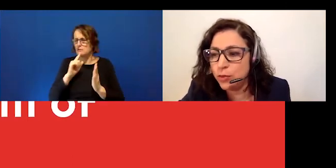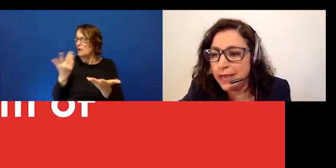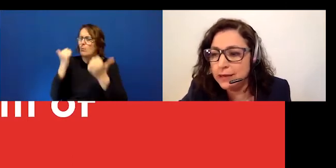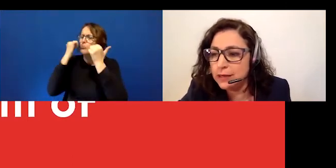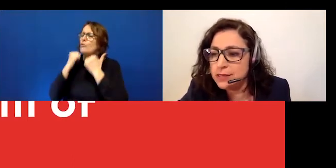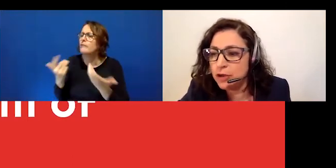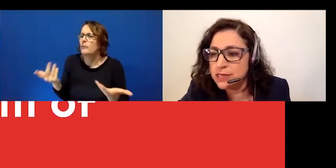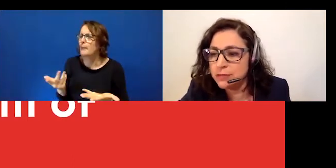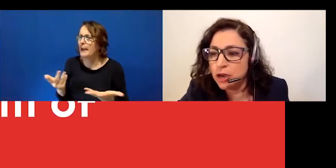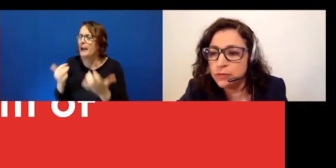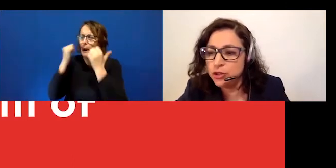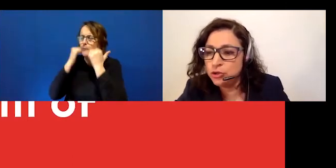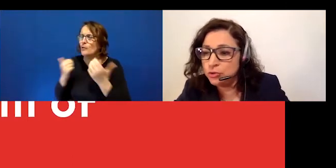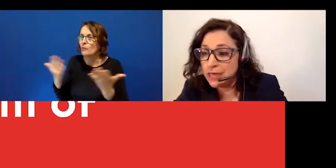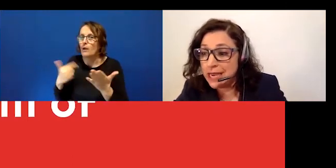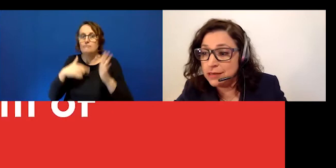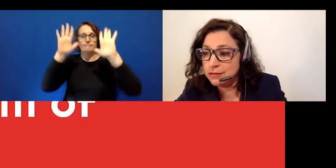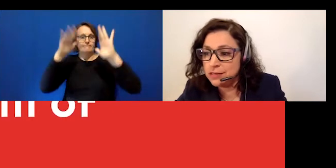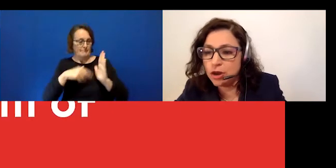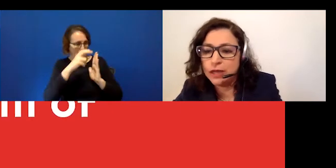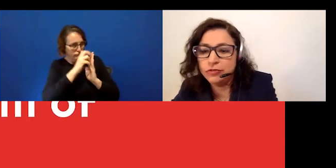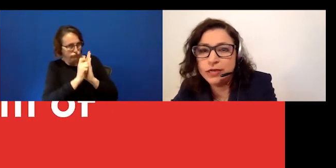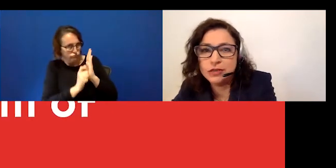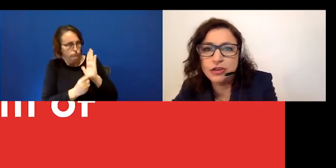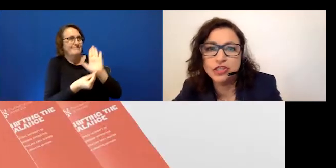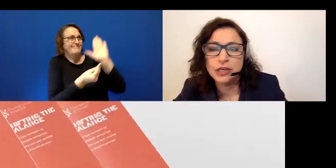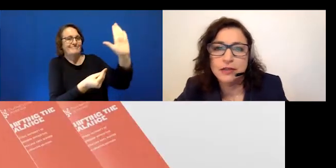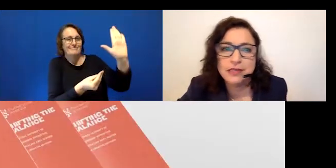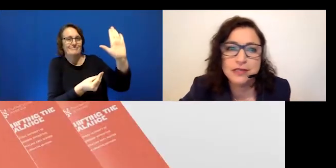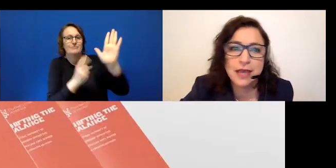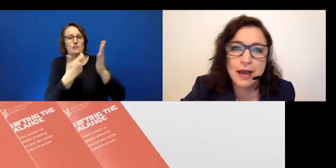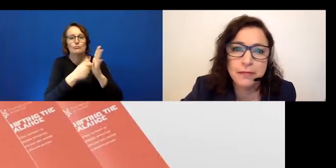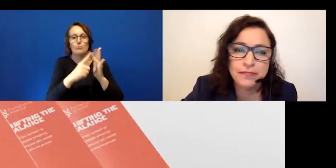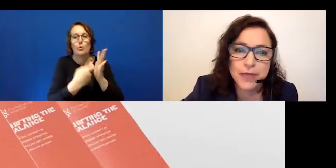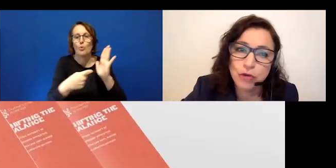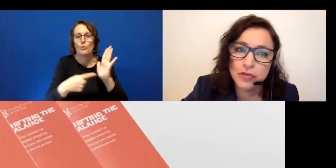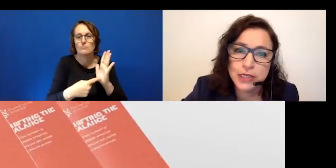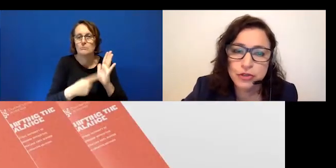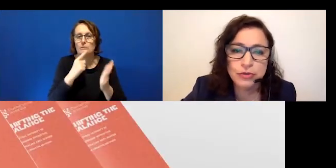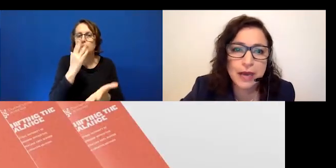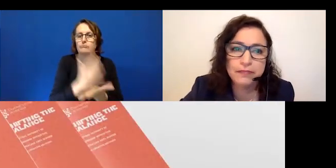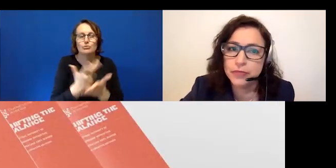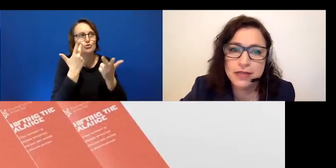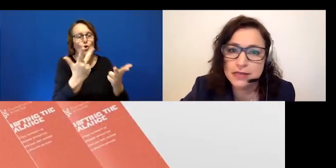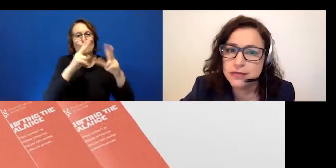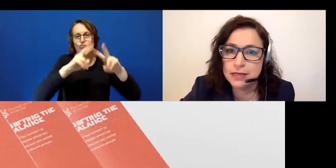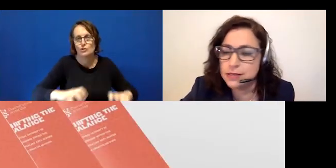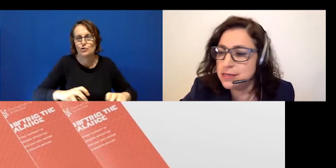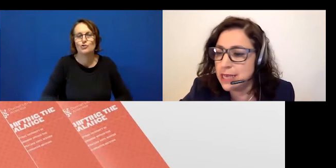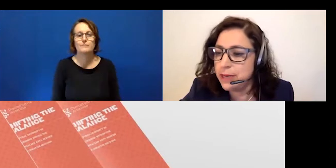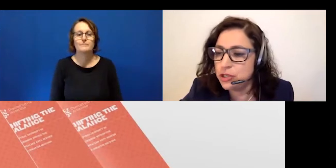this way. So sometimes we do need this kind of research. This, and often we do.